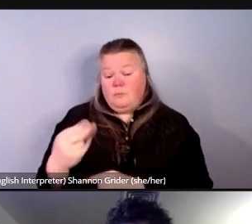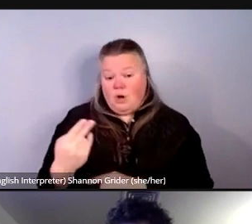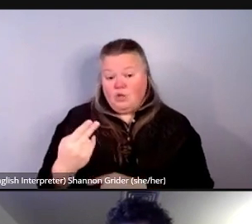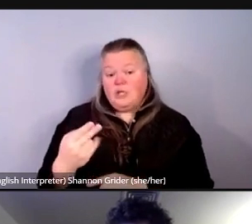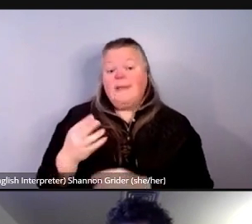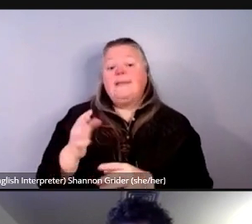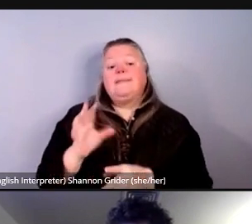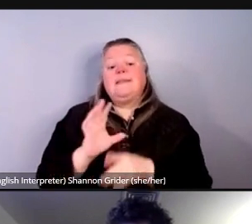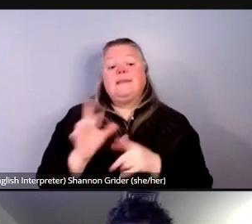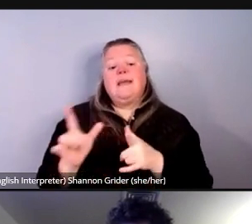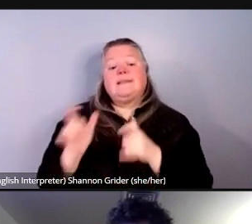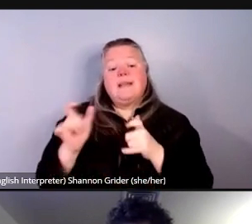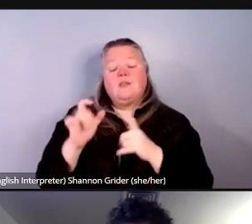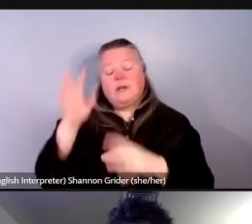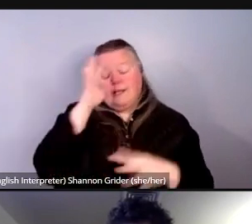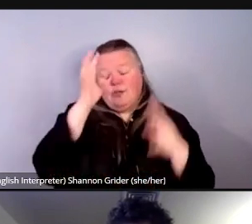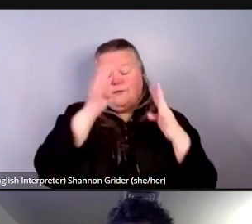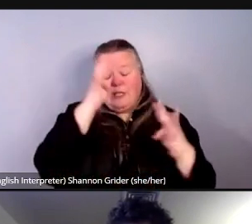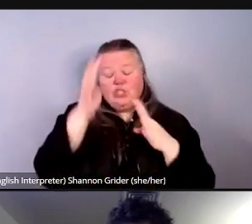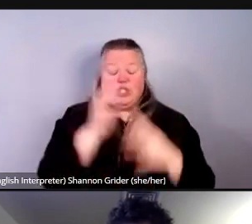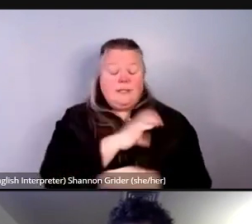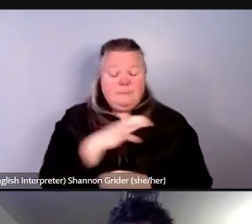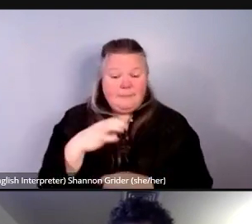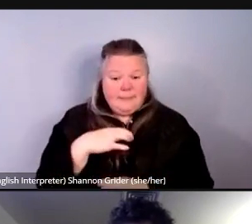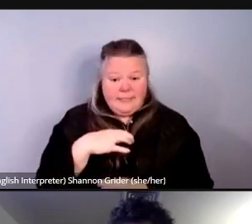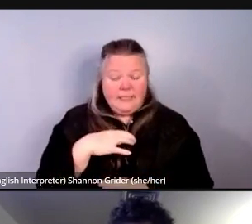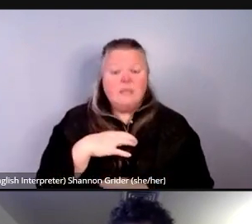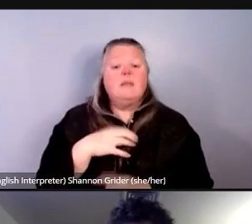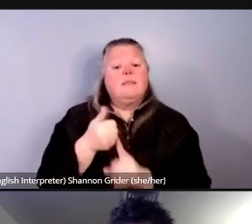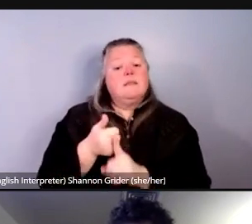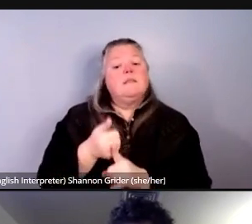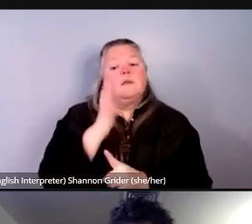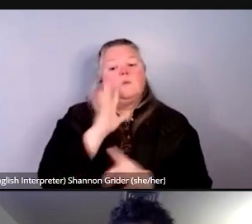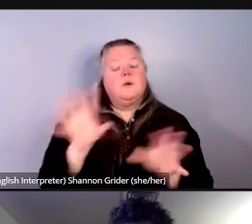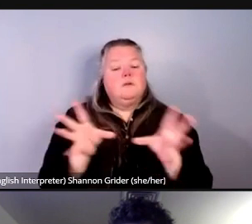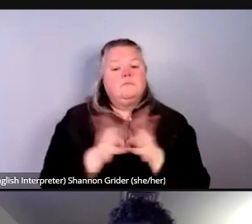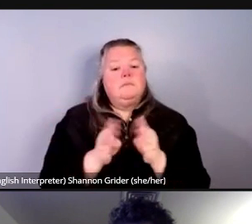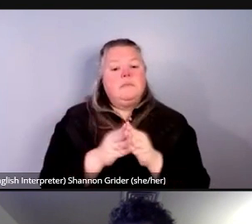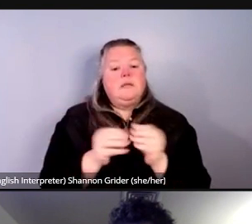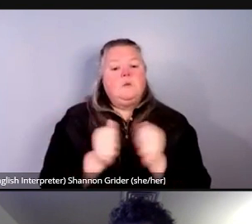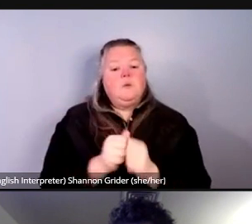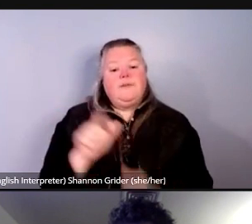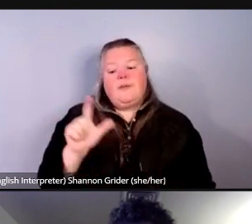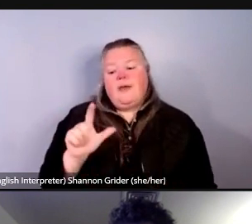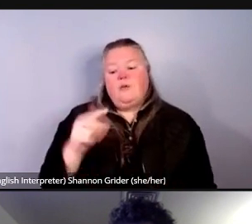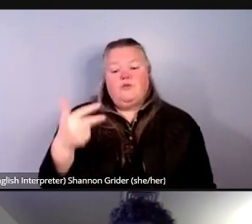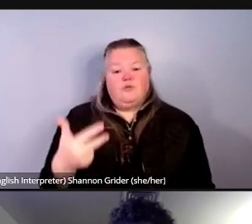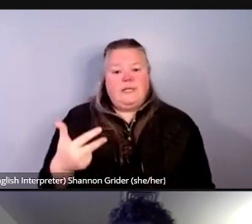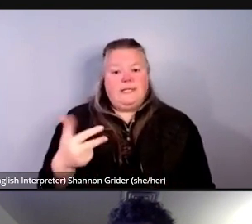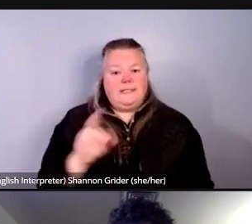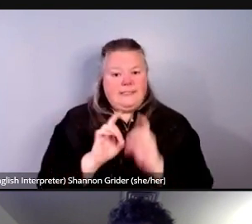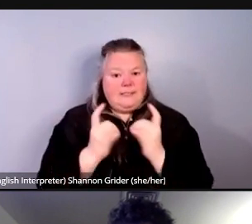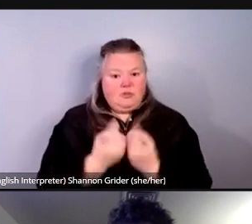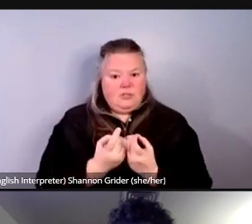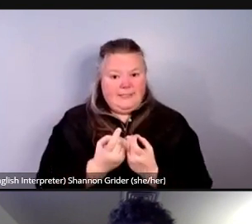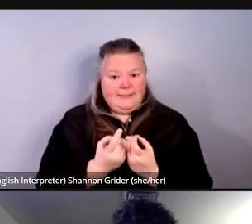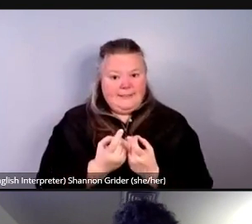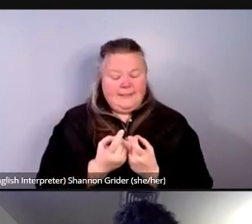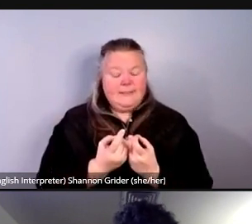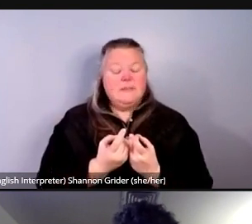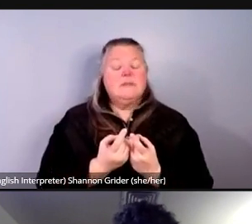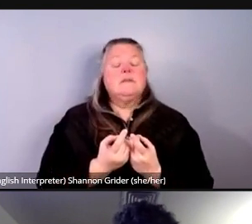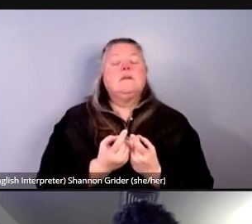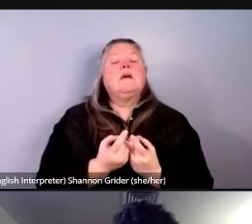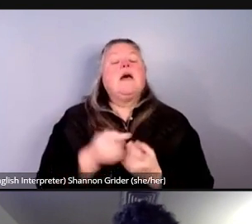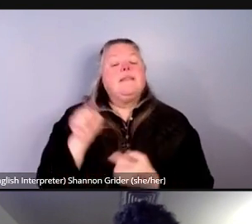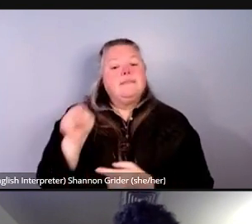Accelerating Innovation Committee will be meeting with our L3 districts and doing some